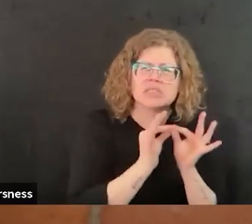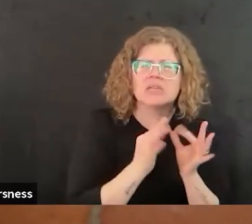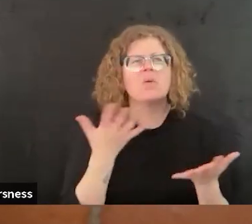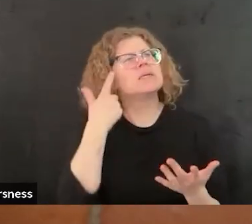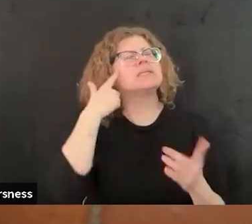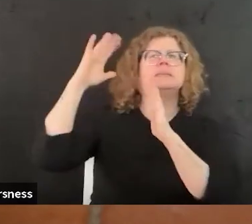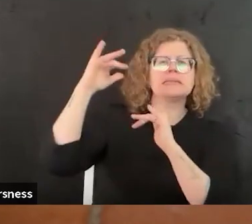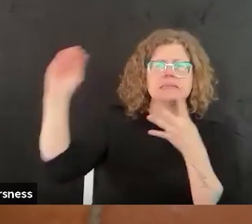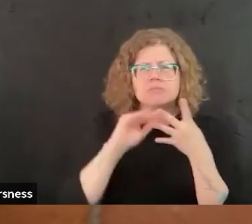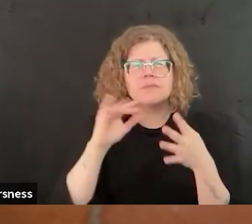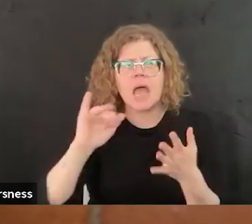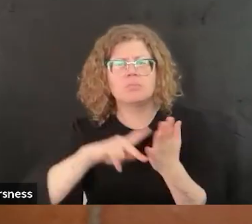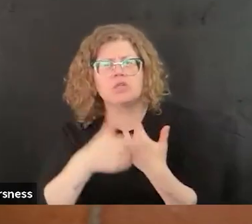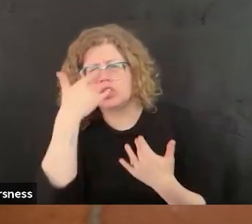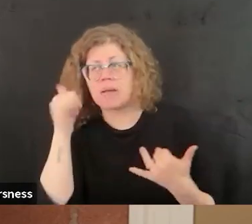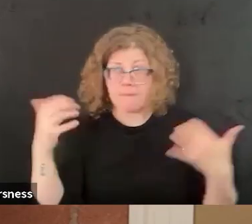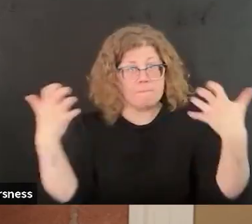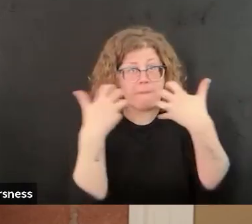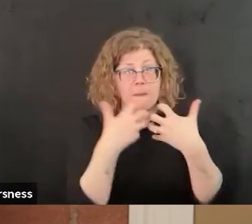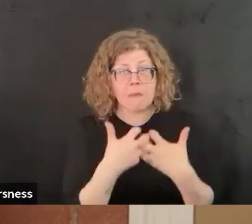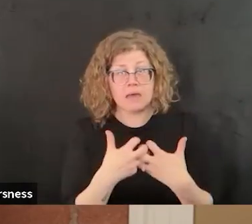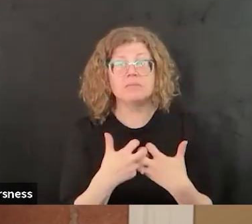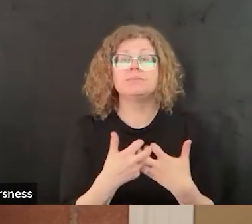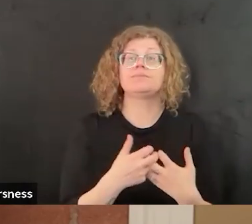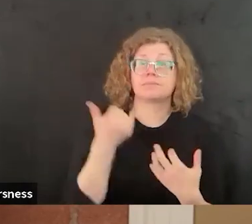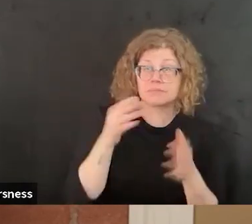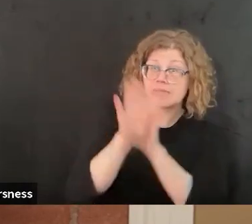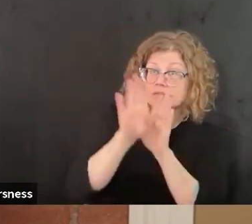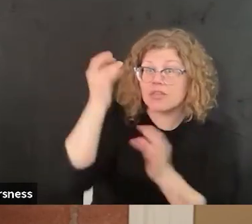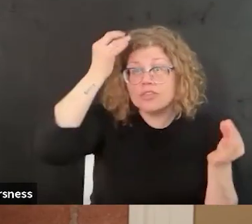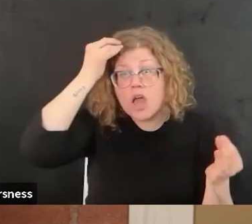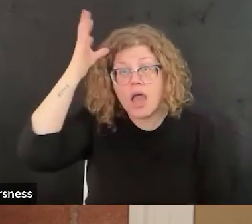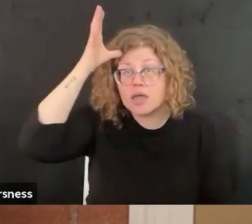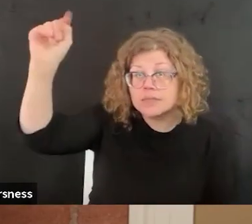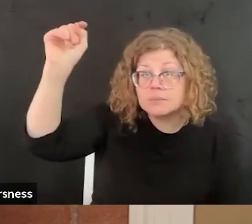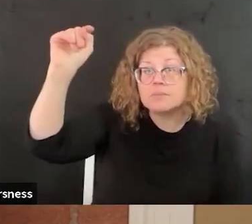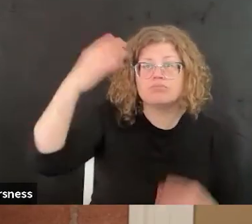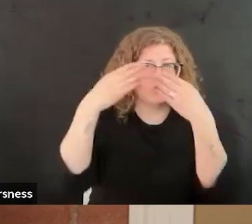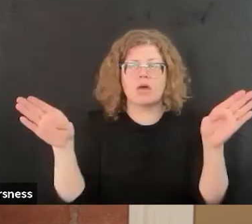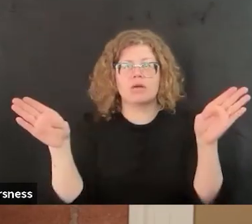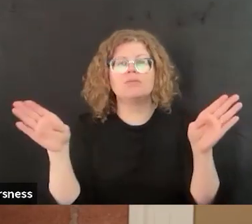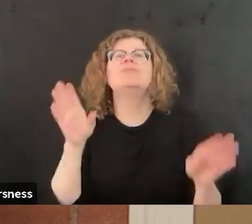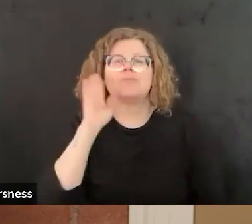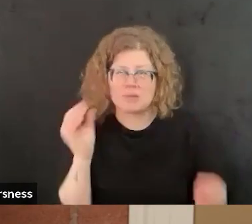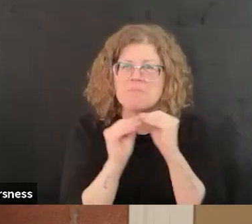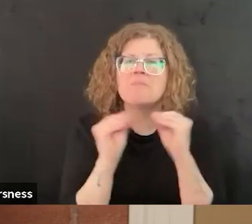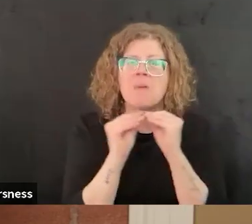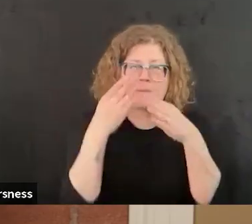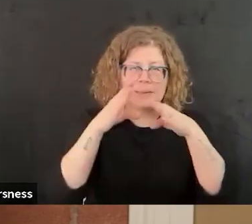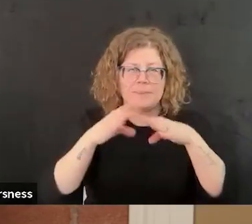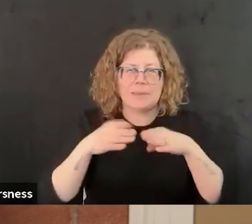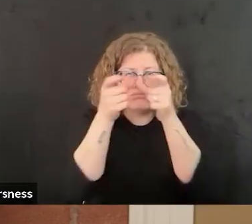on the projected outcomes of the project. When you develop your concept, those numbers become a little bit more specific. You've gotten